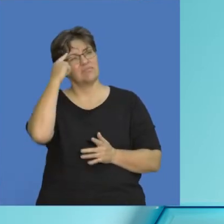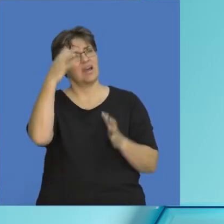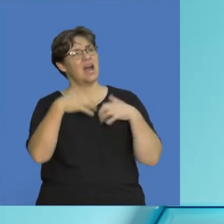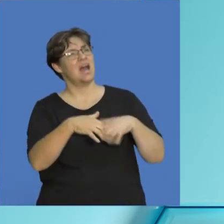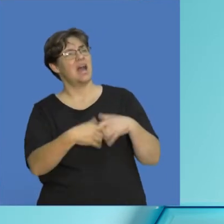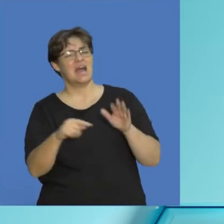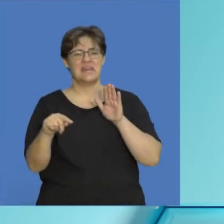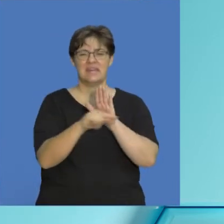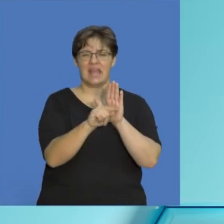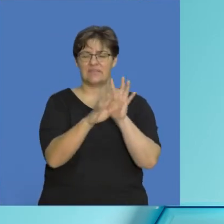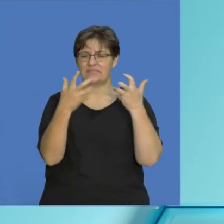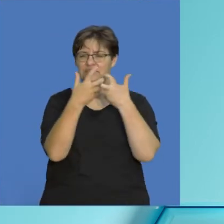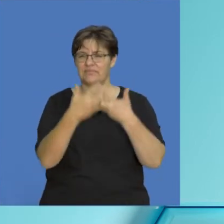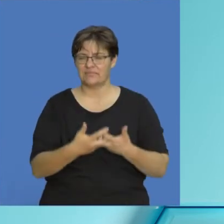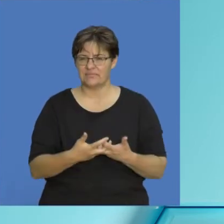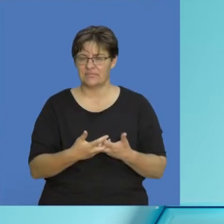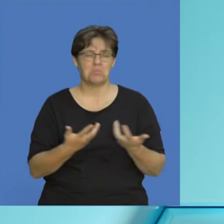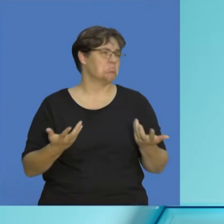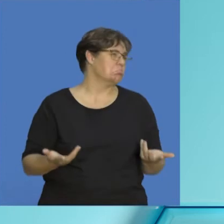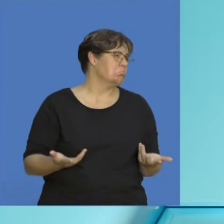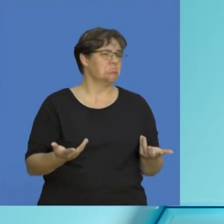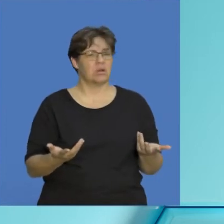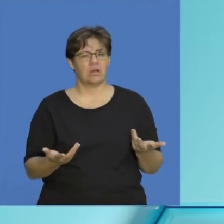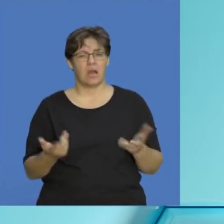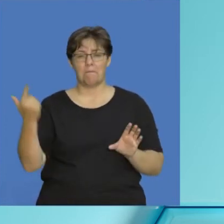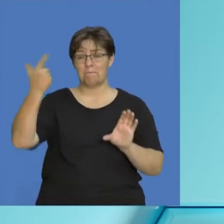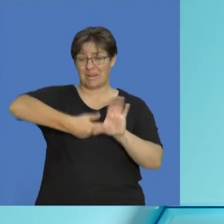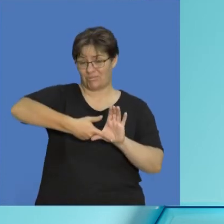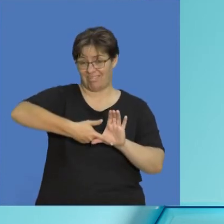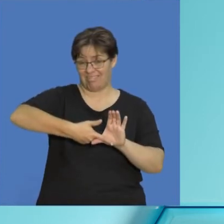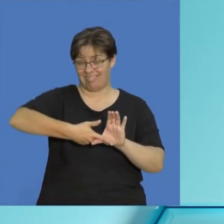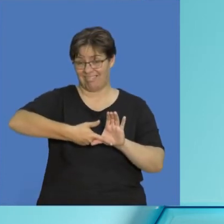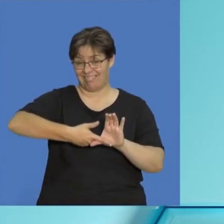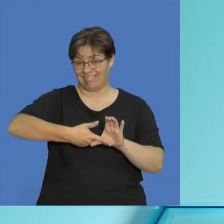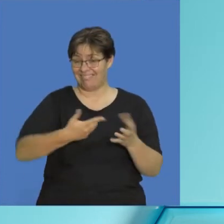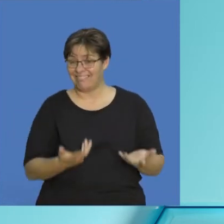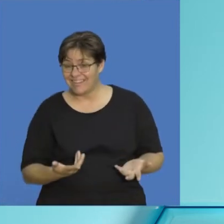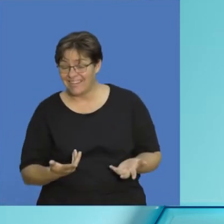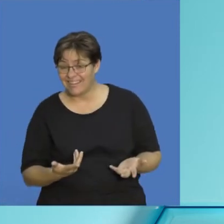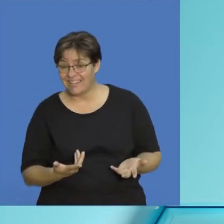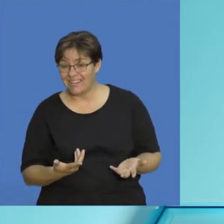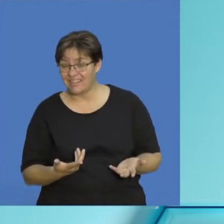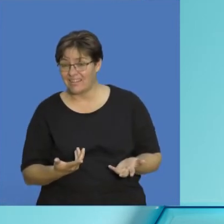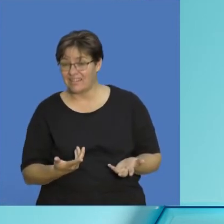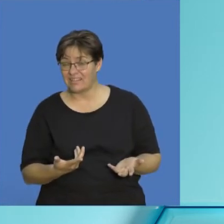Something else I can think with negative correlation, what about petrol price and oil?